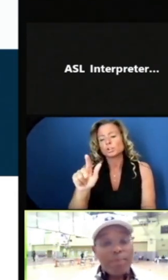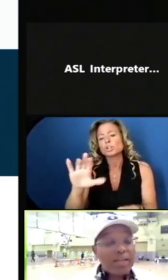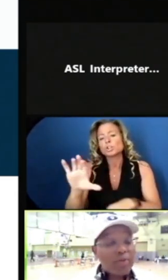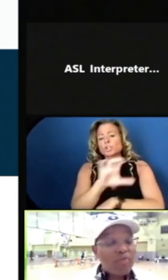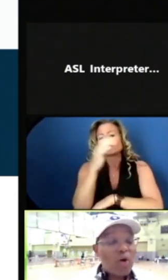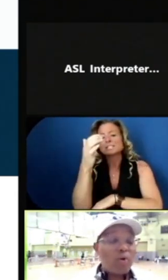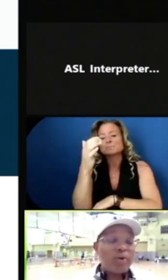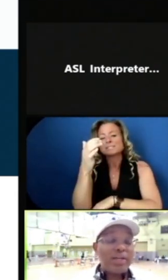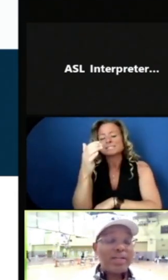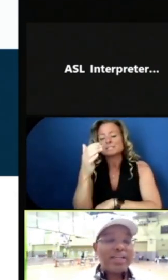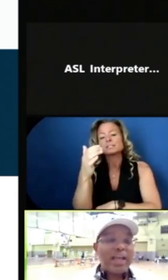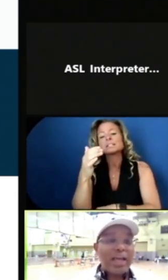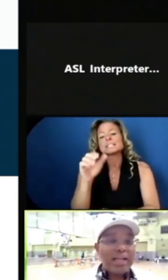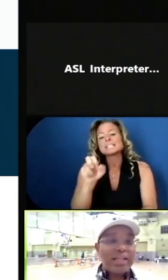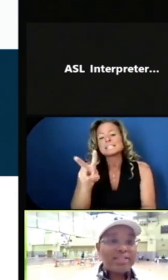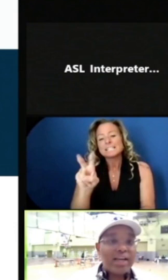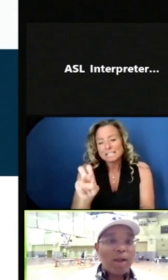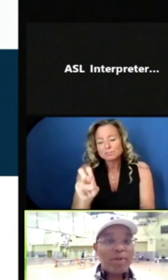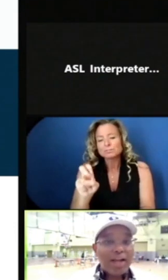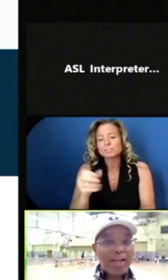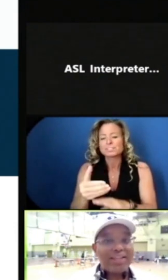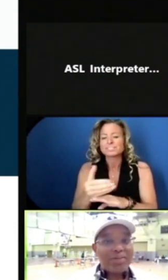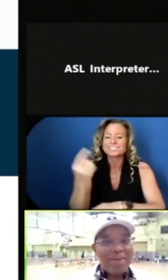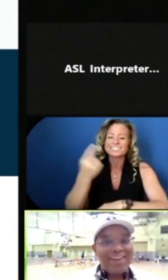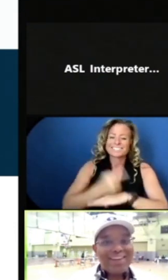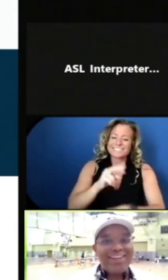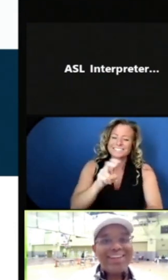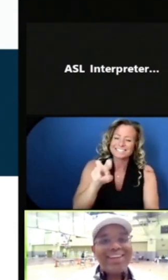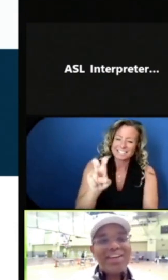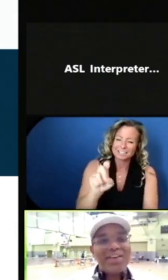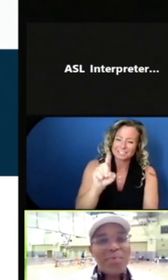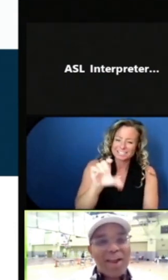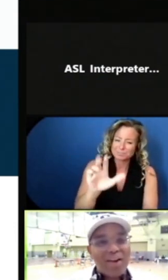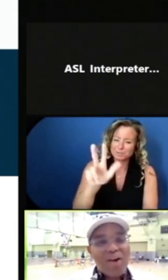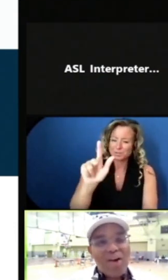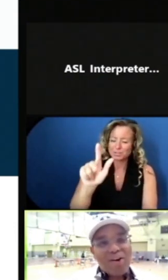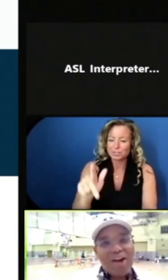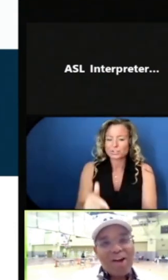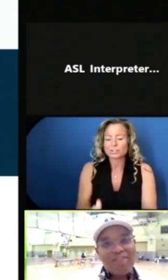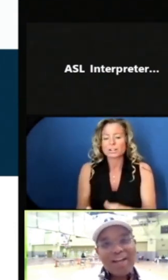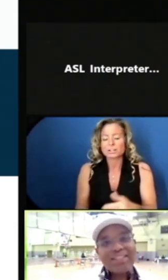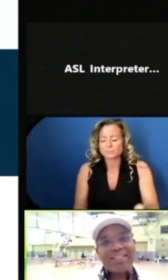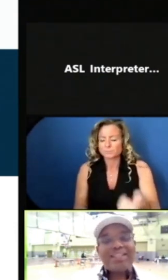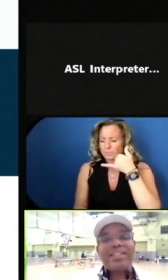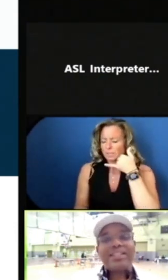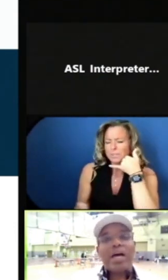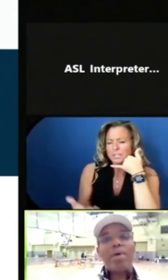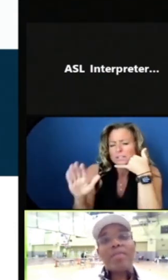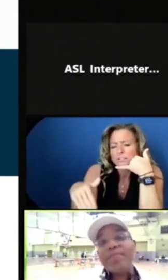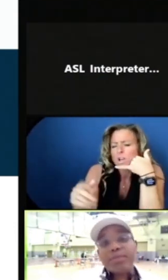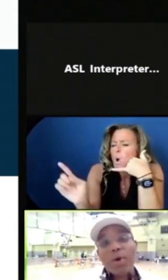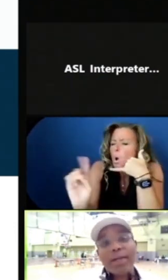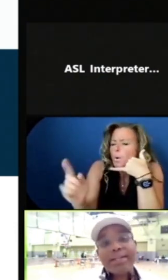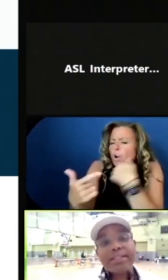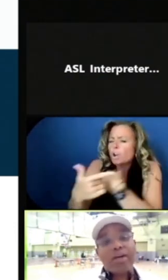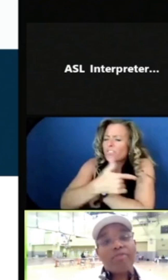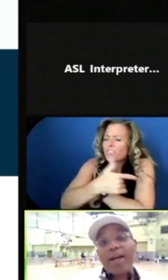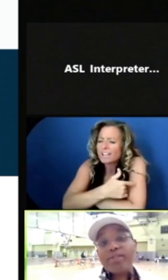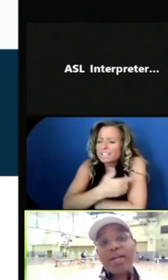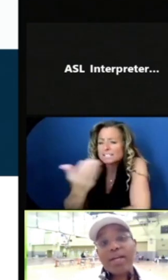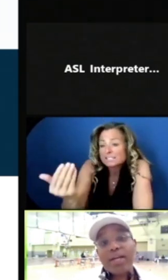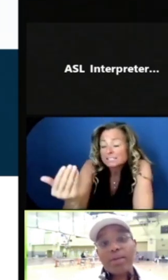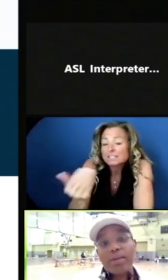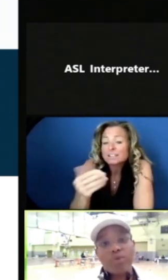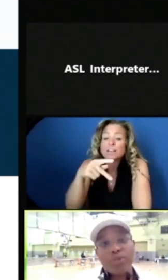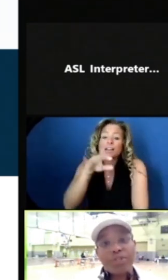when I picked up the phone and I politely demanded, where are our vaccines? At this point,